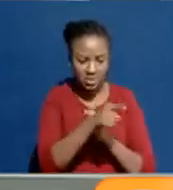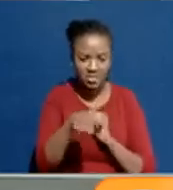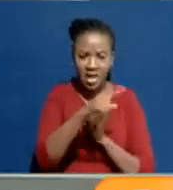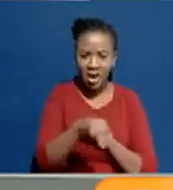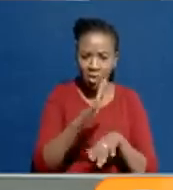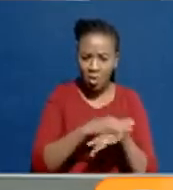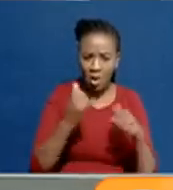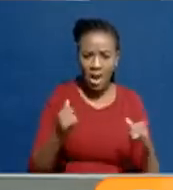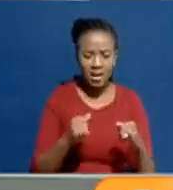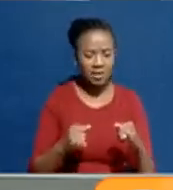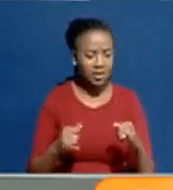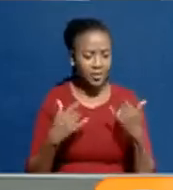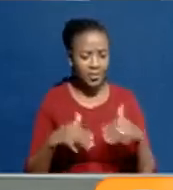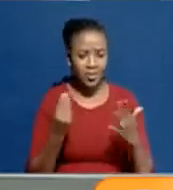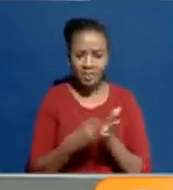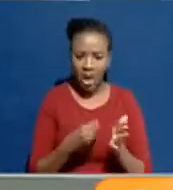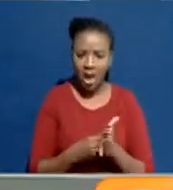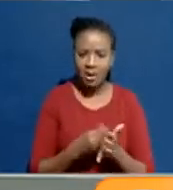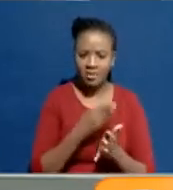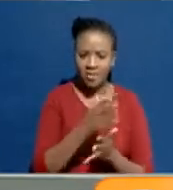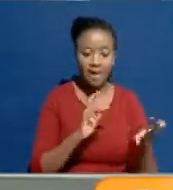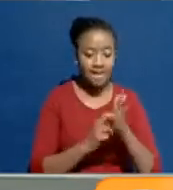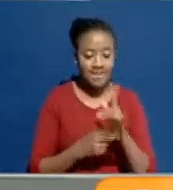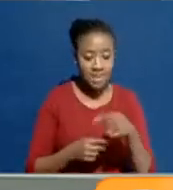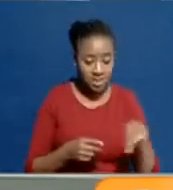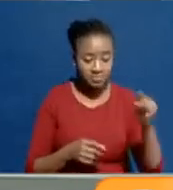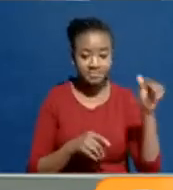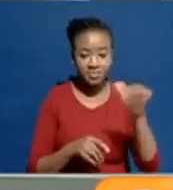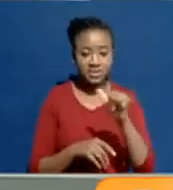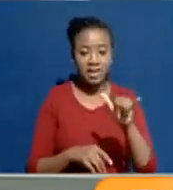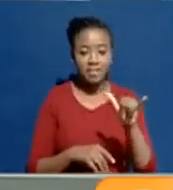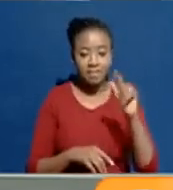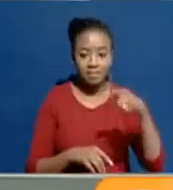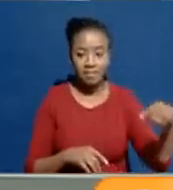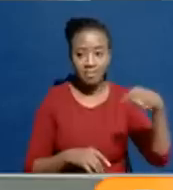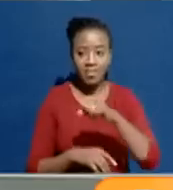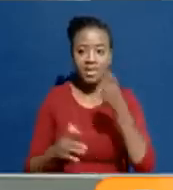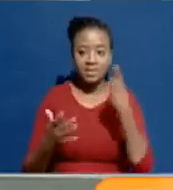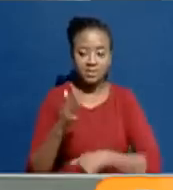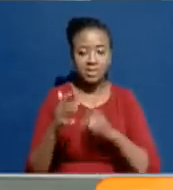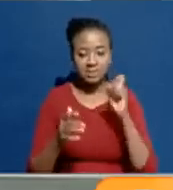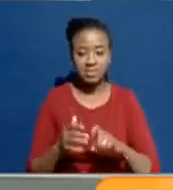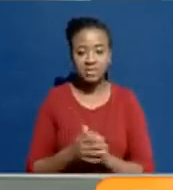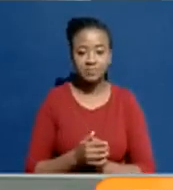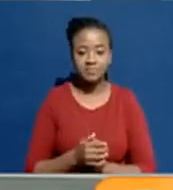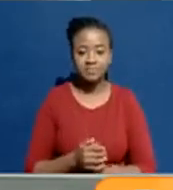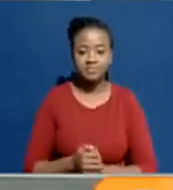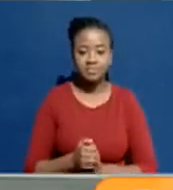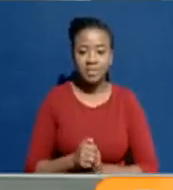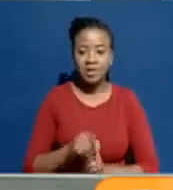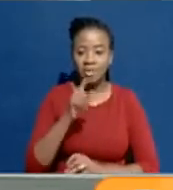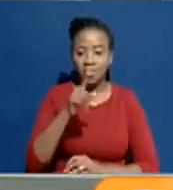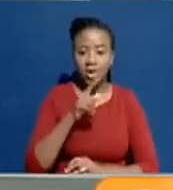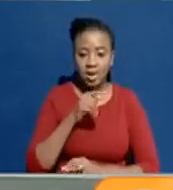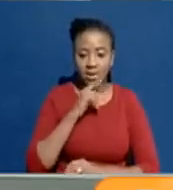social media, then content creators must pay tax. Veteran content producer Eric Omondi spoke